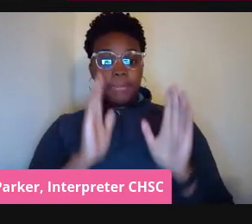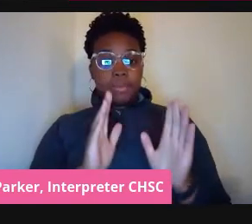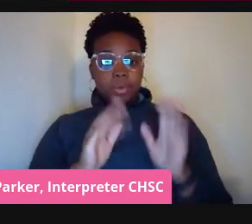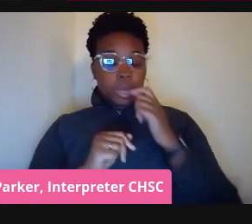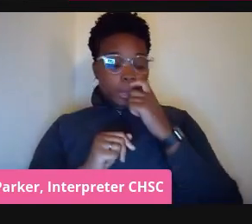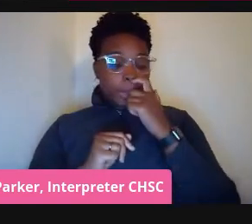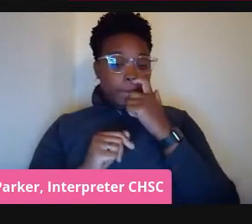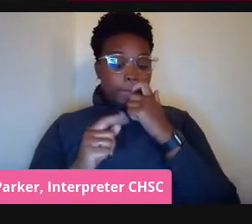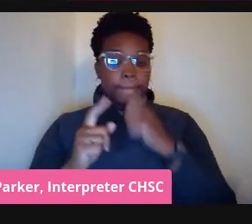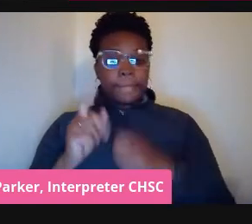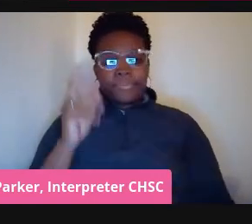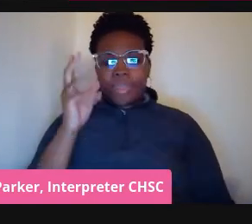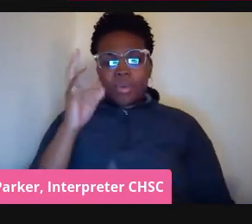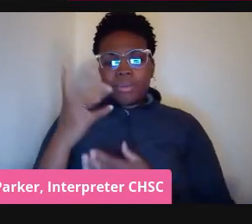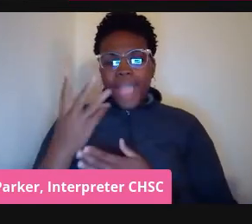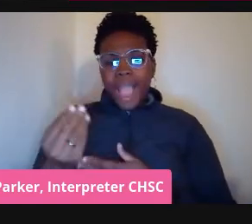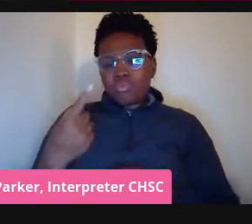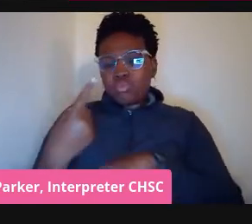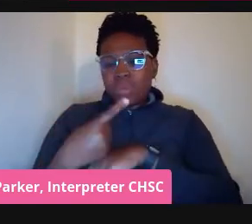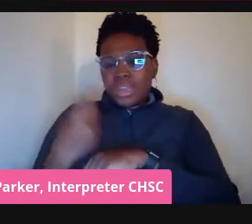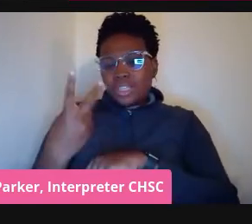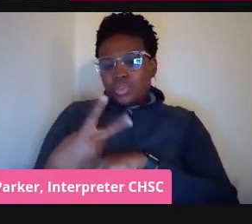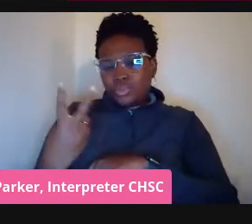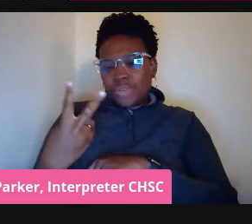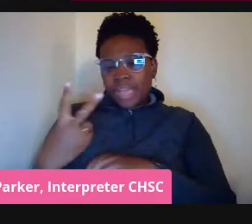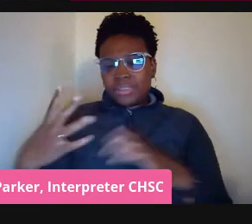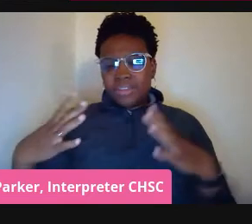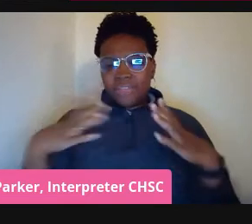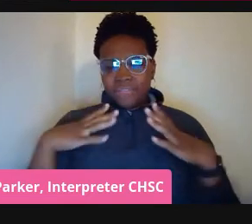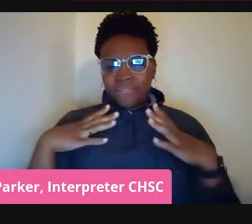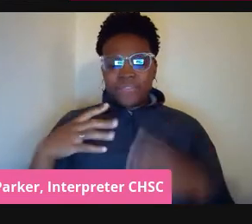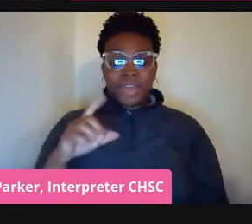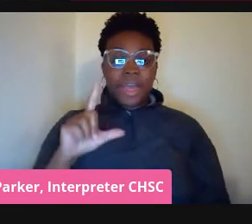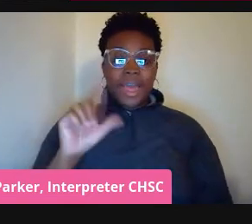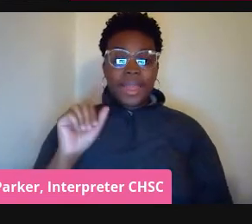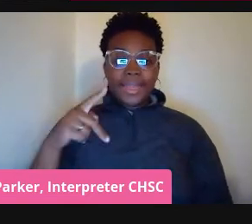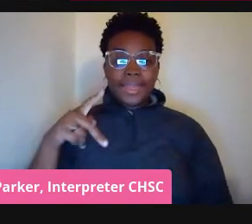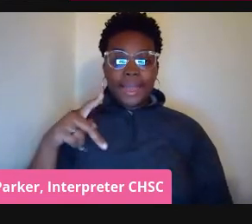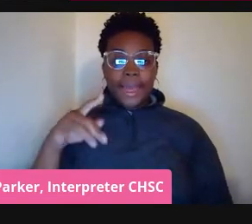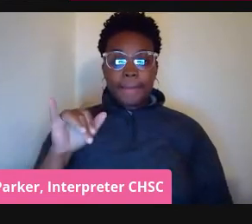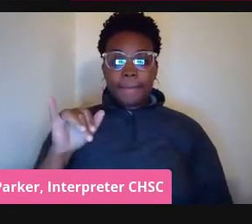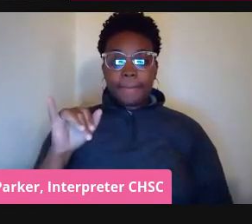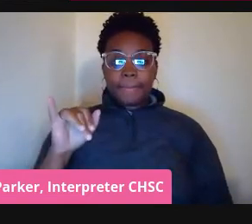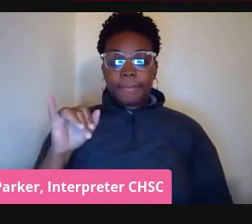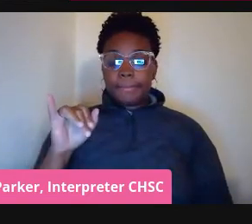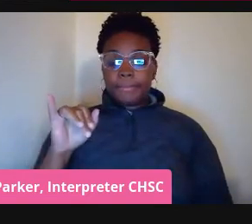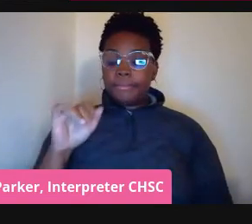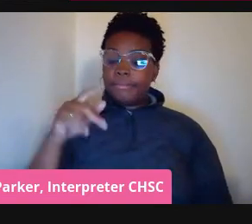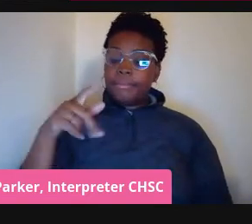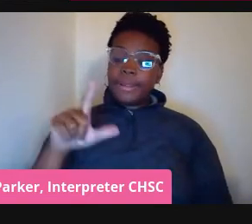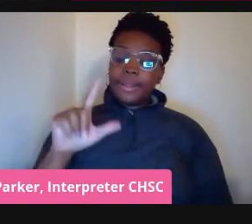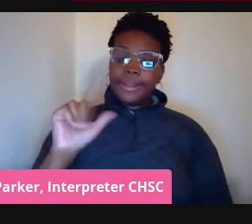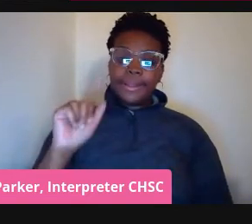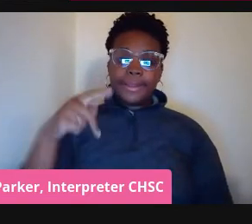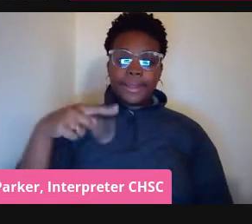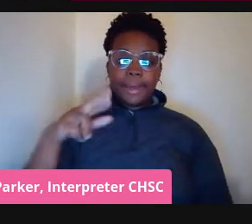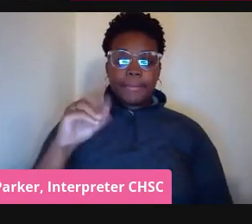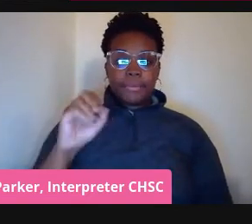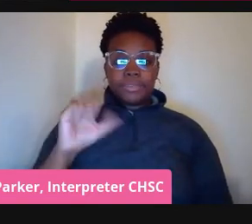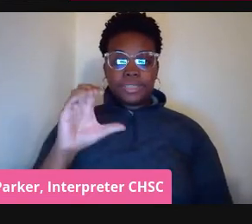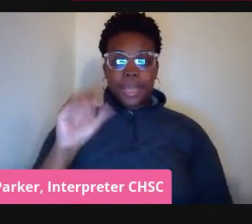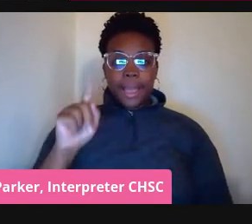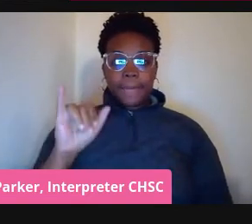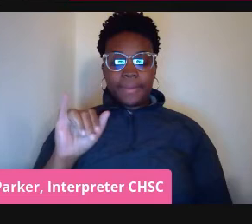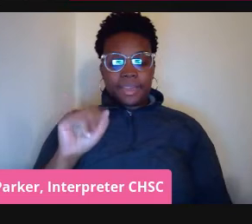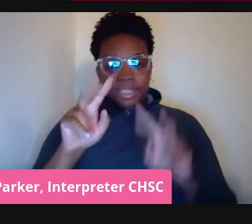only going to be out for like a day or two, because with laparoscopy, they just go in and just take a look. And I was actually out for about a